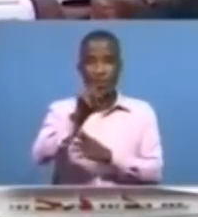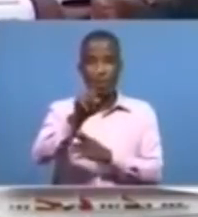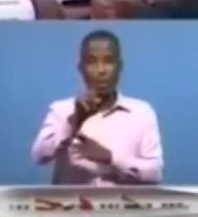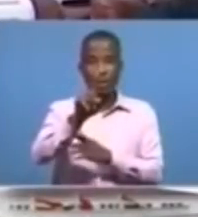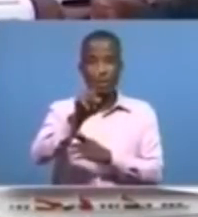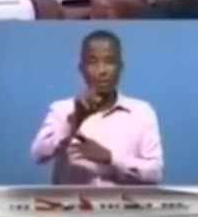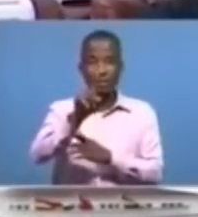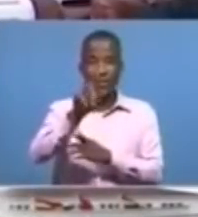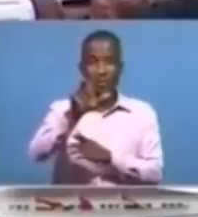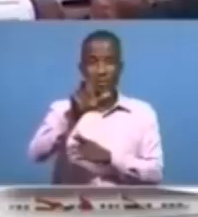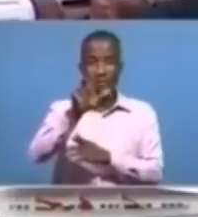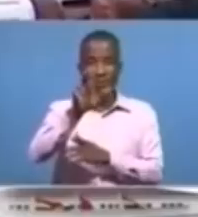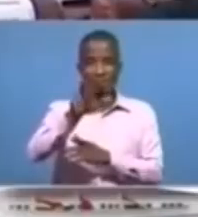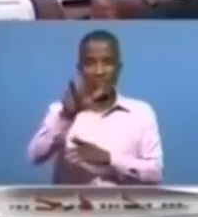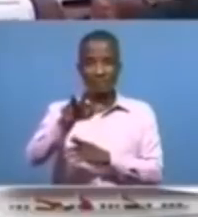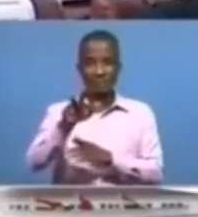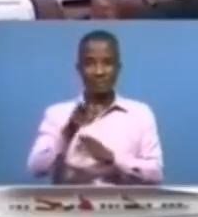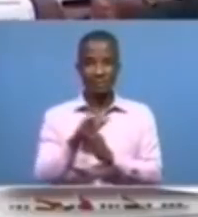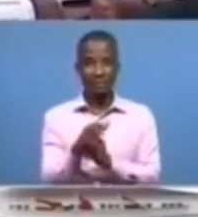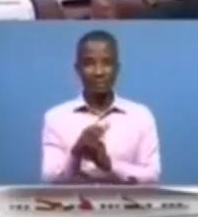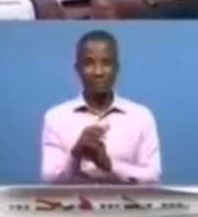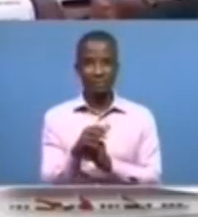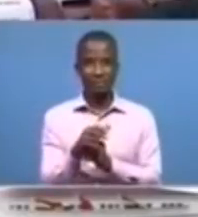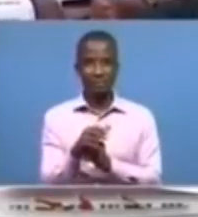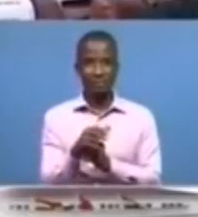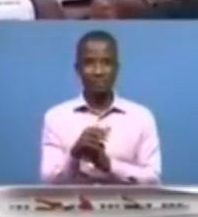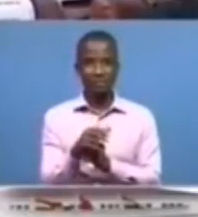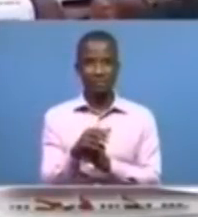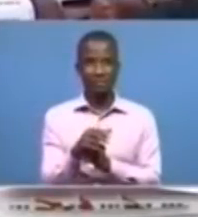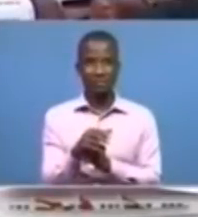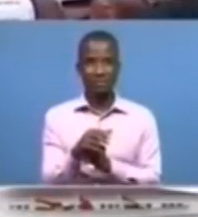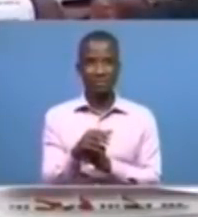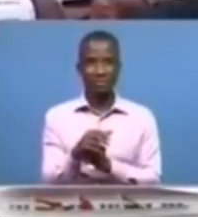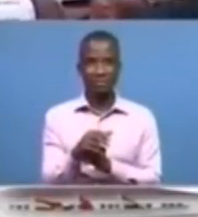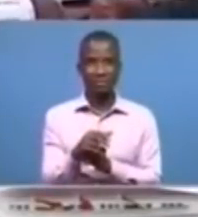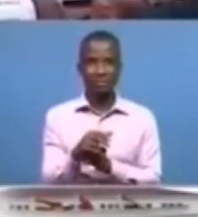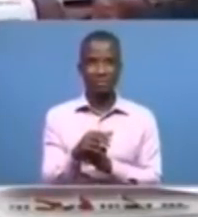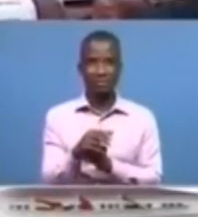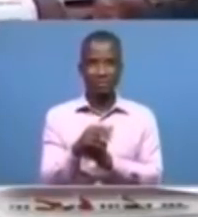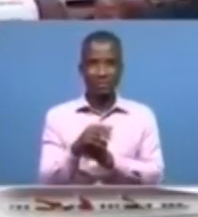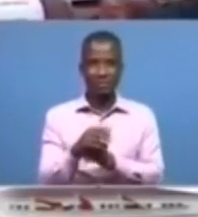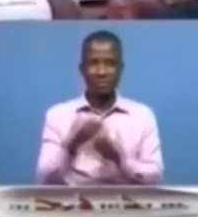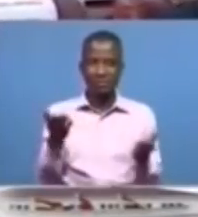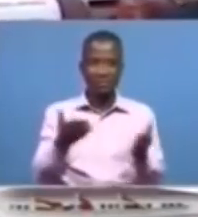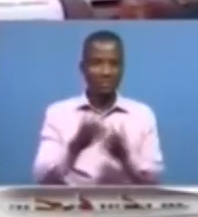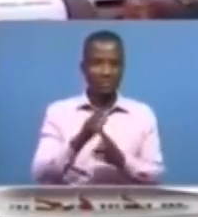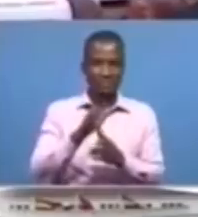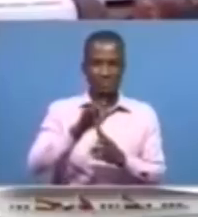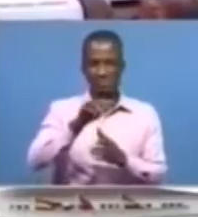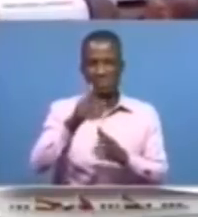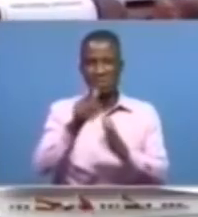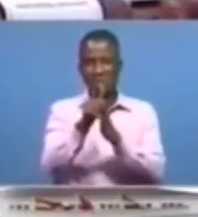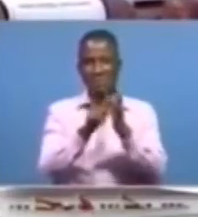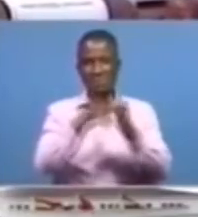133(1) of the Constitution and Rule 56